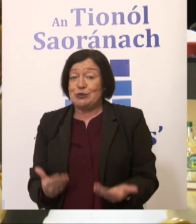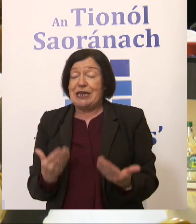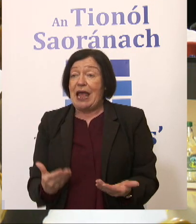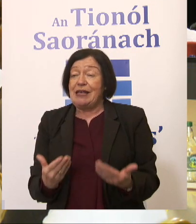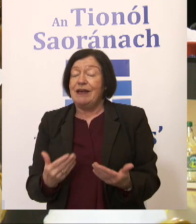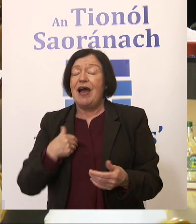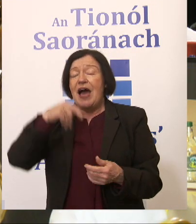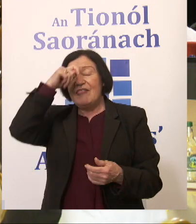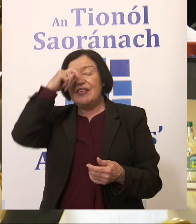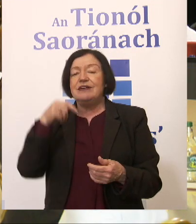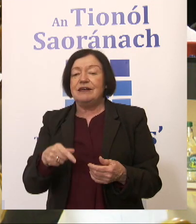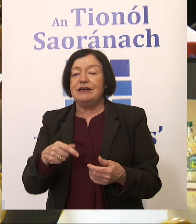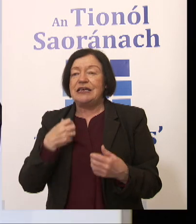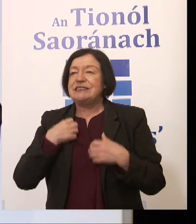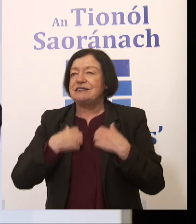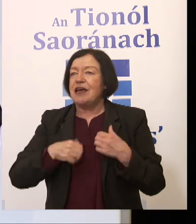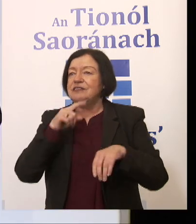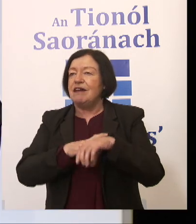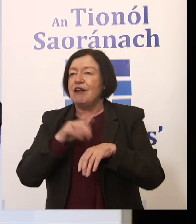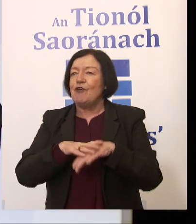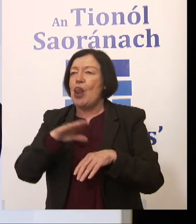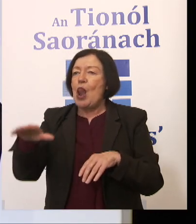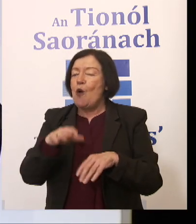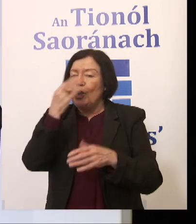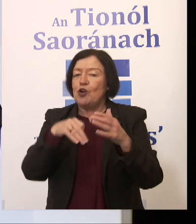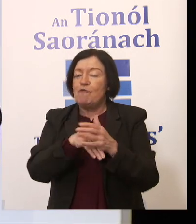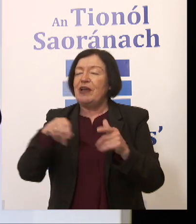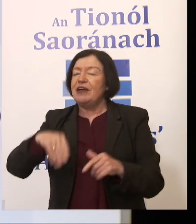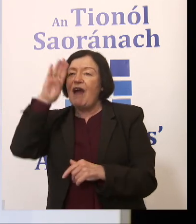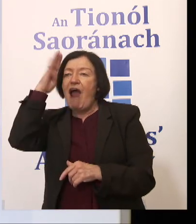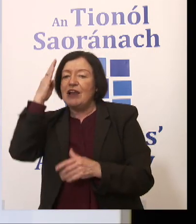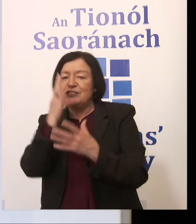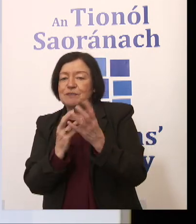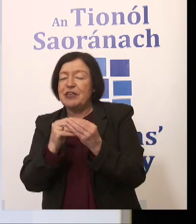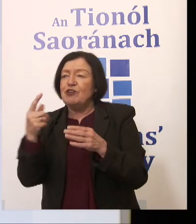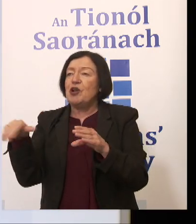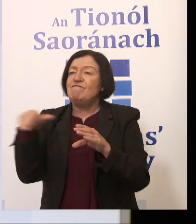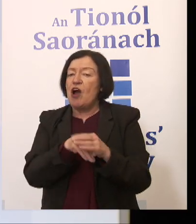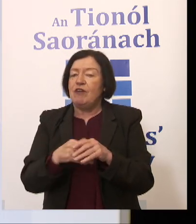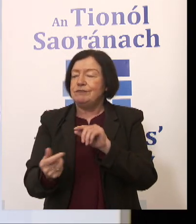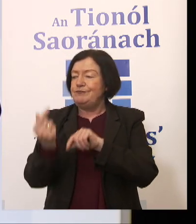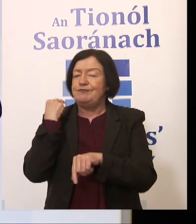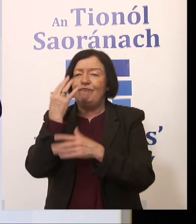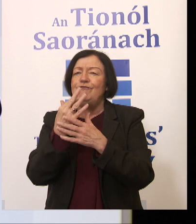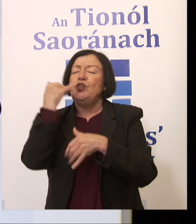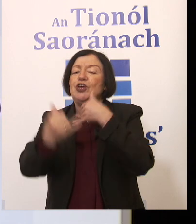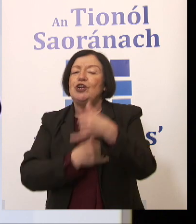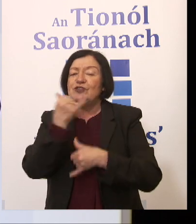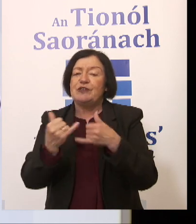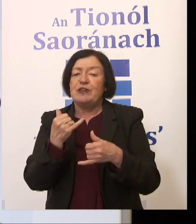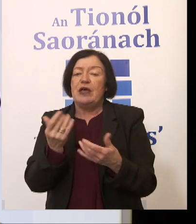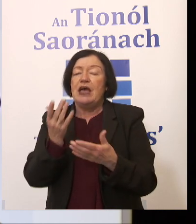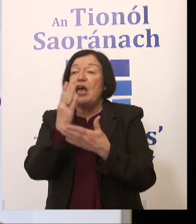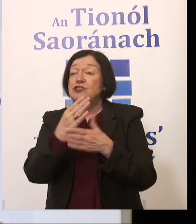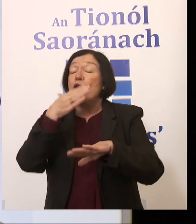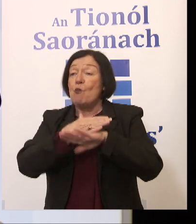I think it's an exciting time for local government in Ireland, and some of the things they've been involved in over the last number of years, and some of the